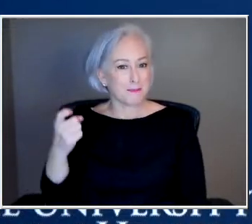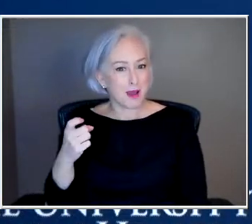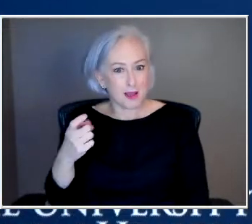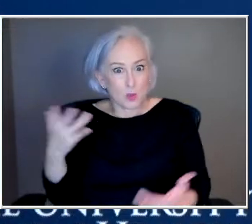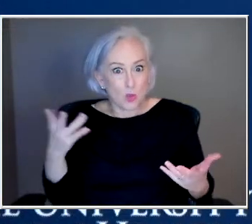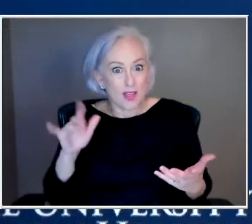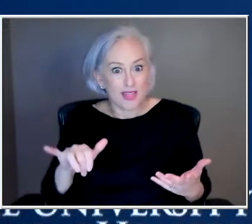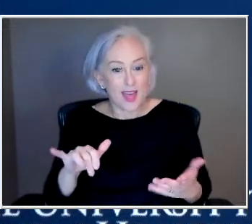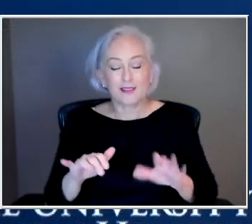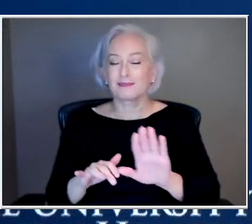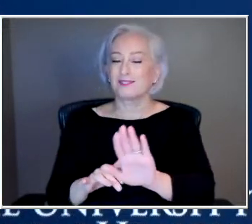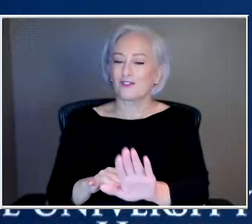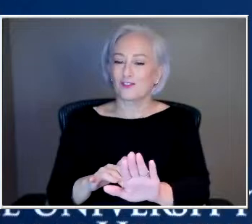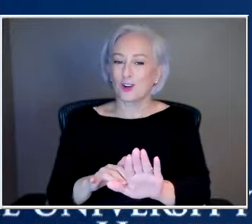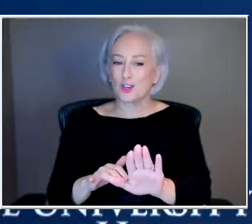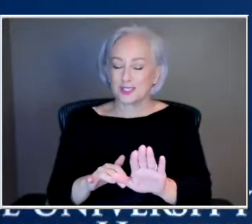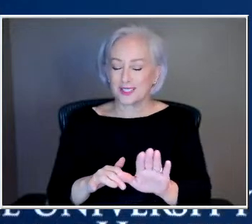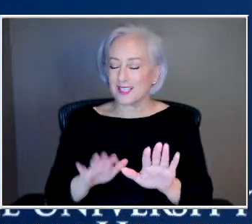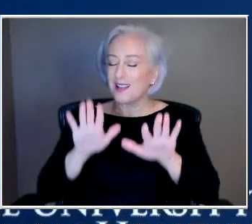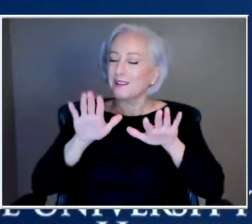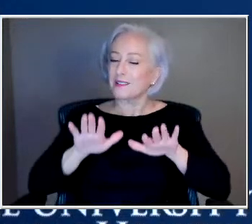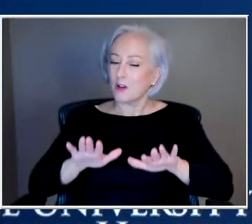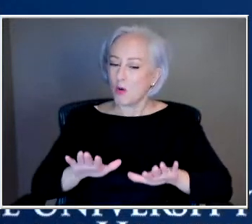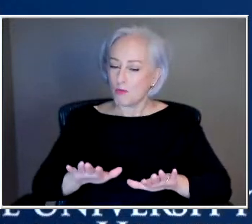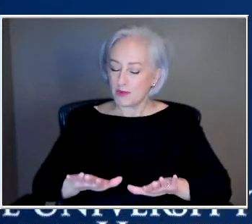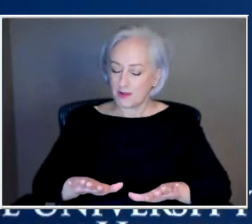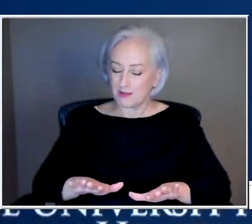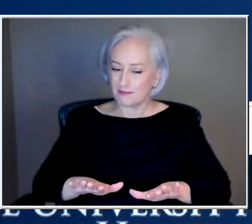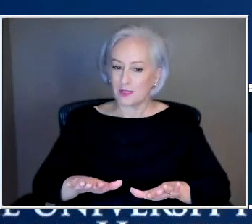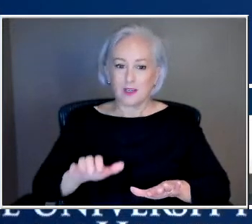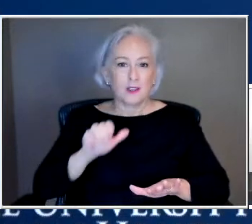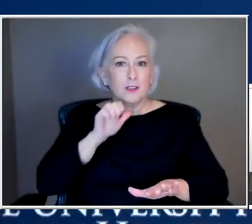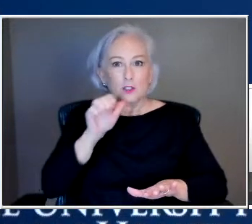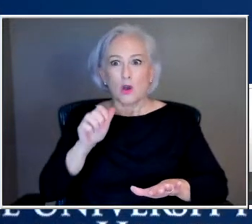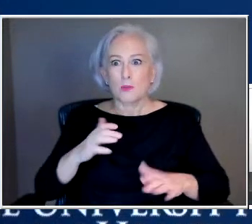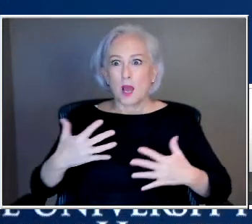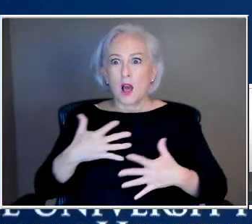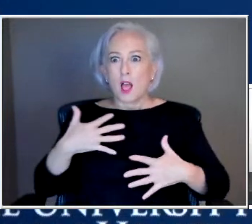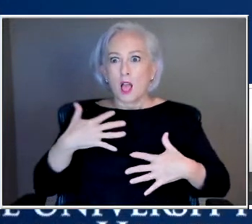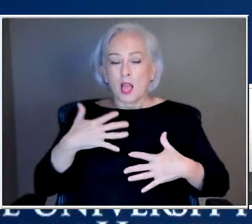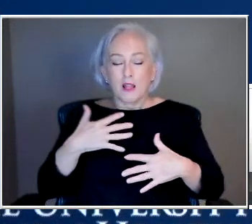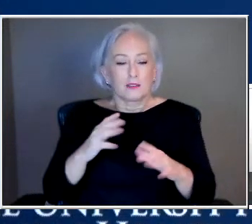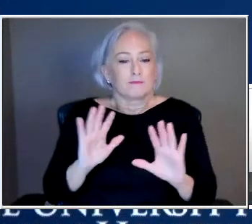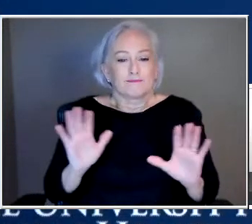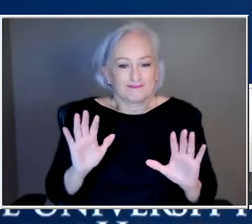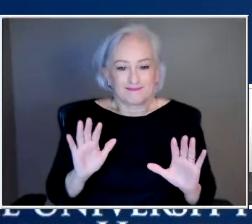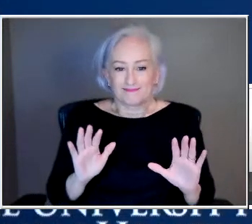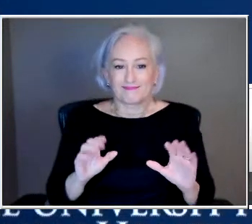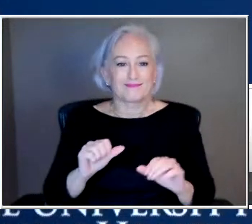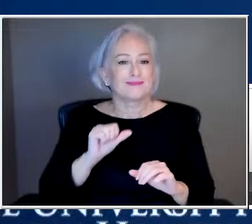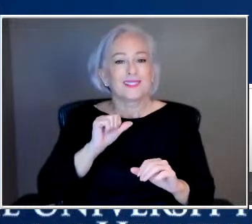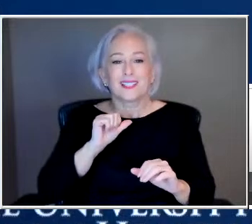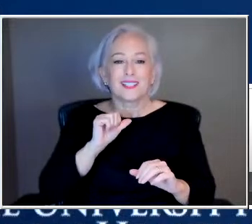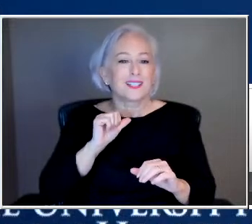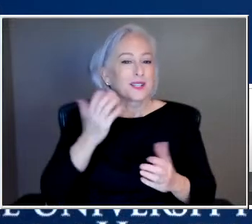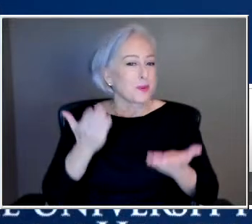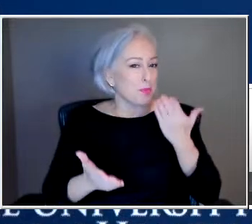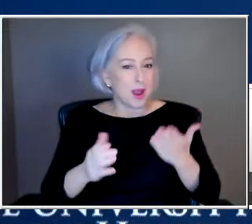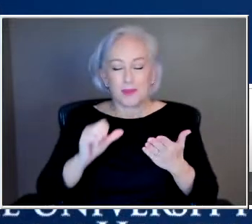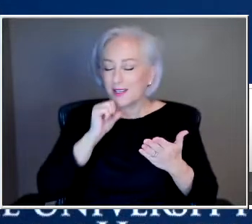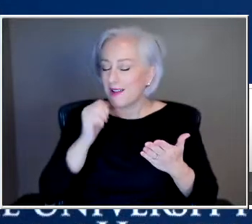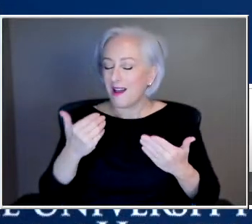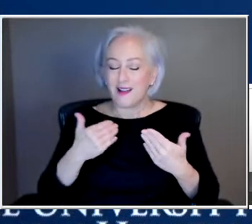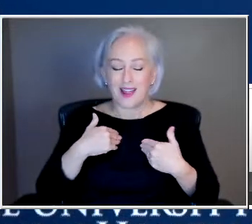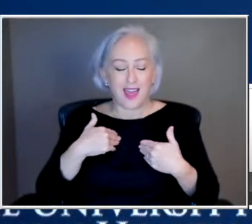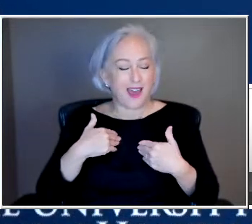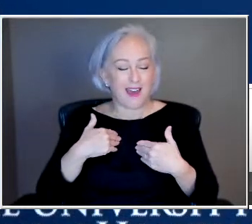about this. Stay calm. It is very unlikely there will be a next pandemic due to Alaska pox. Alaska pox was